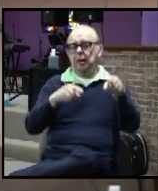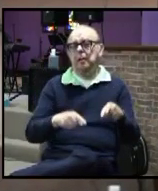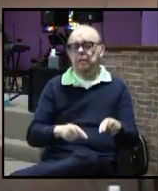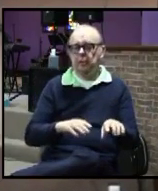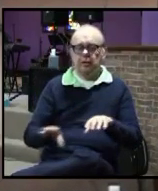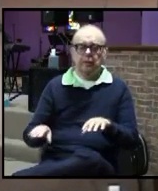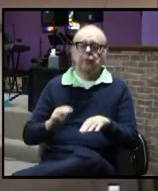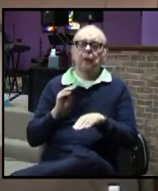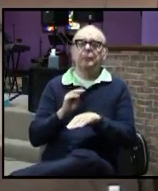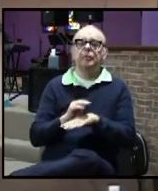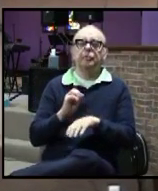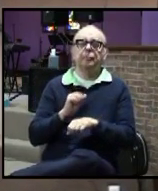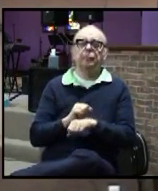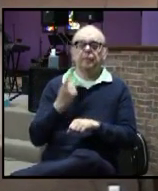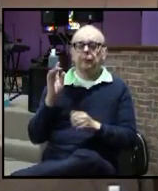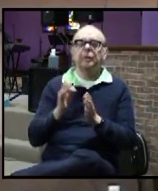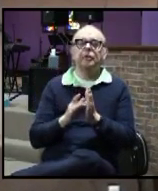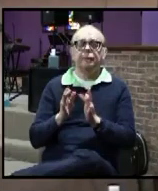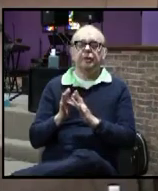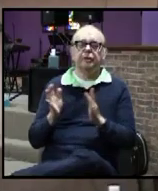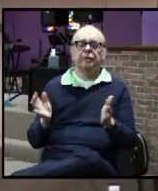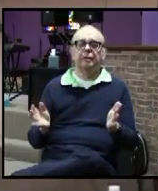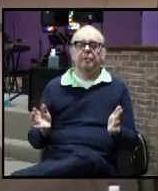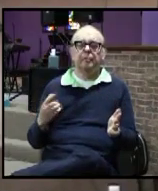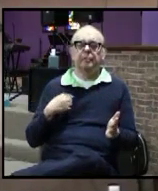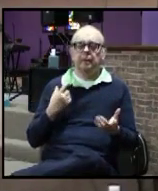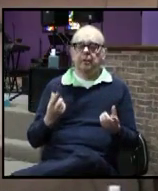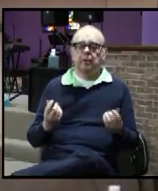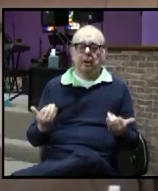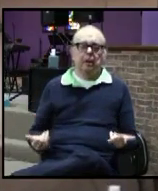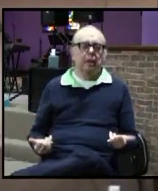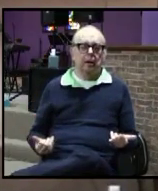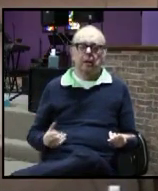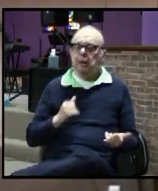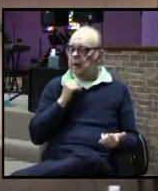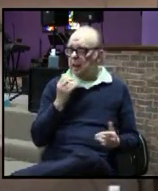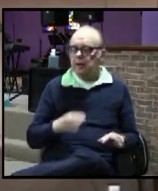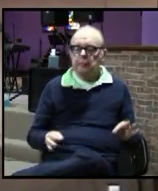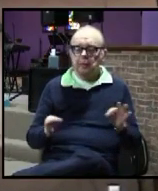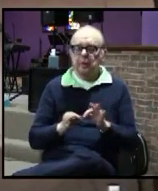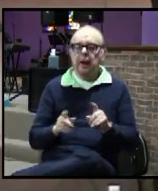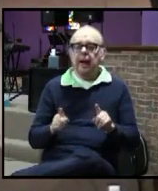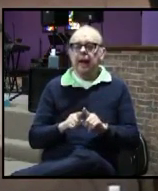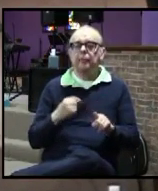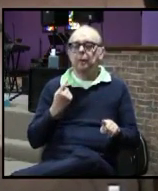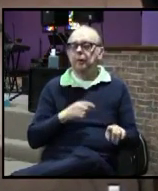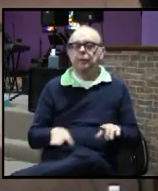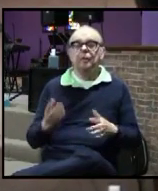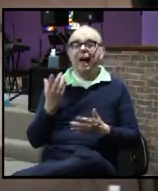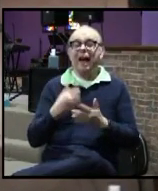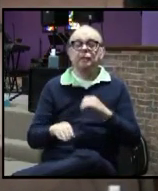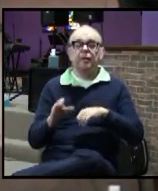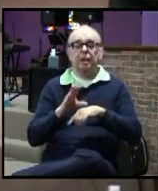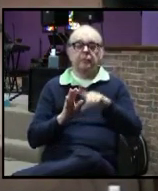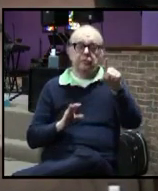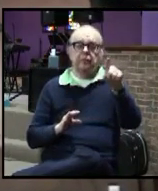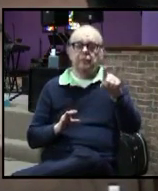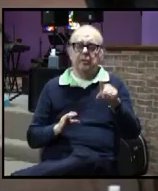ready to go out there and be on mission for Jesus. What we do in here is not nearly as important as what we do out